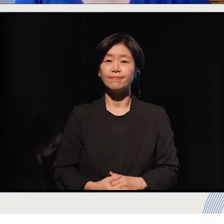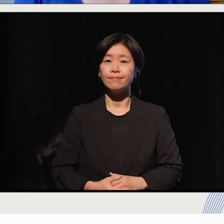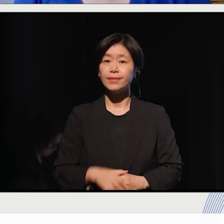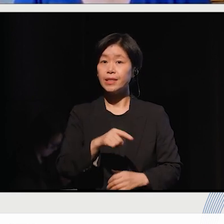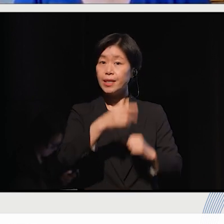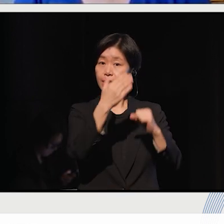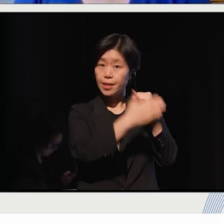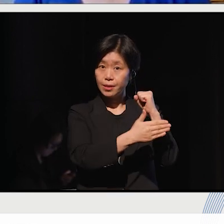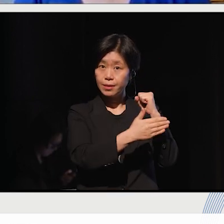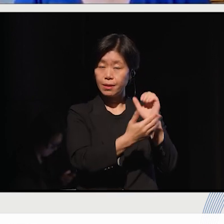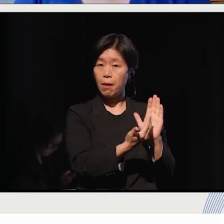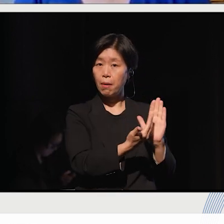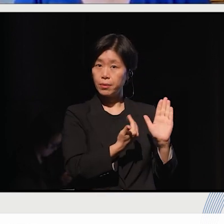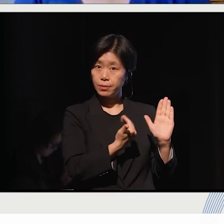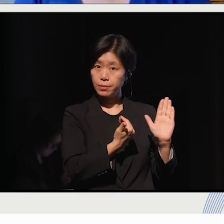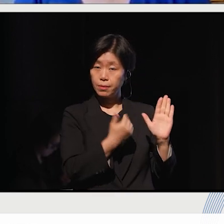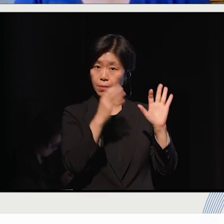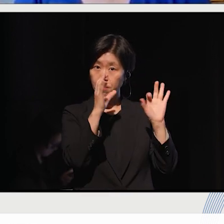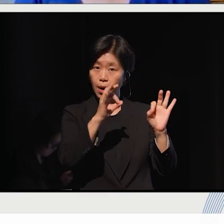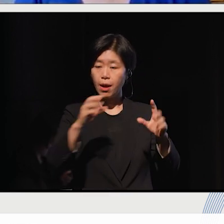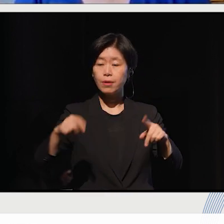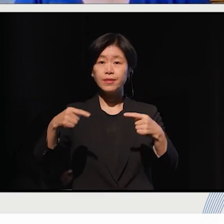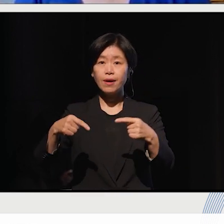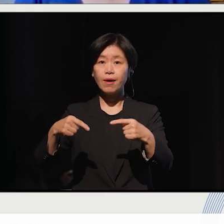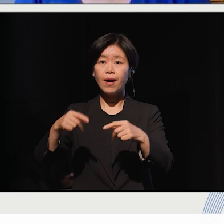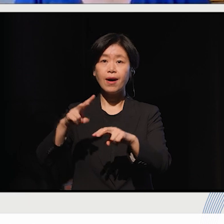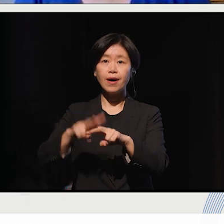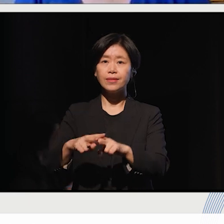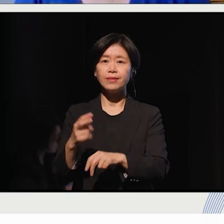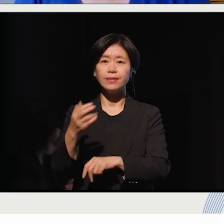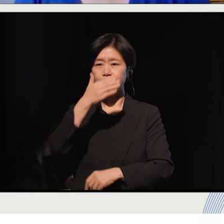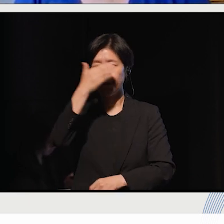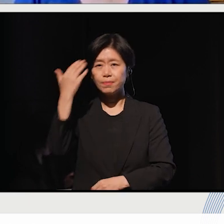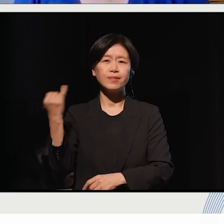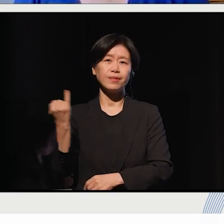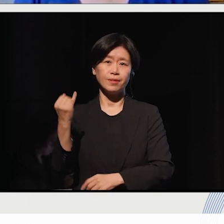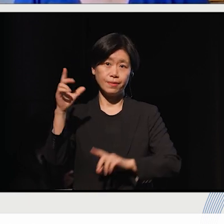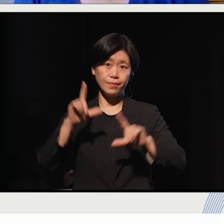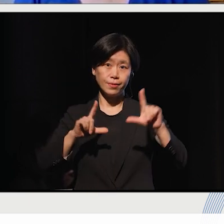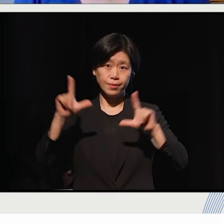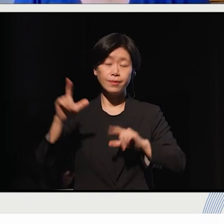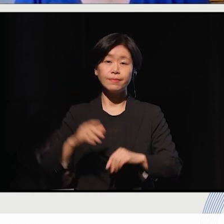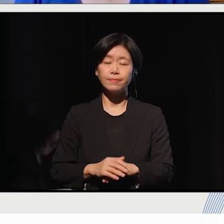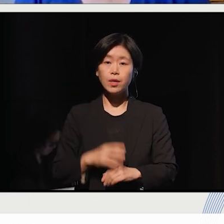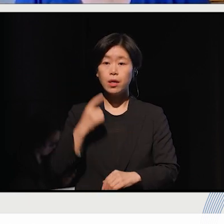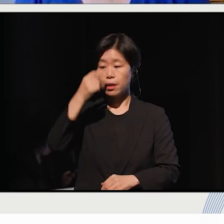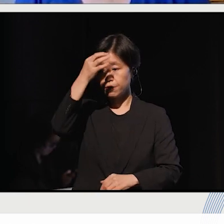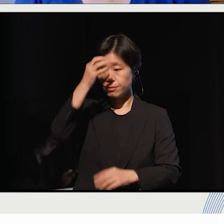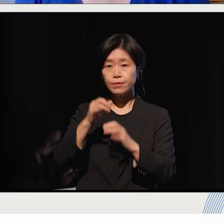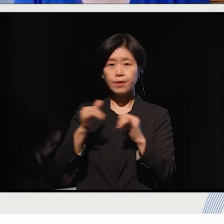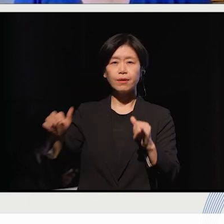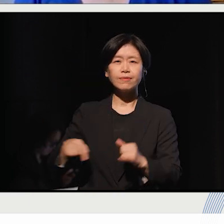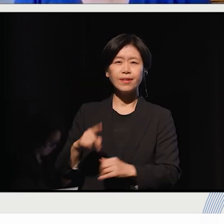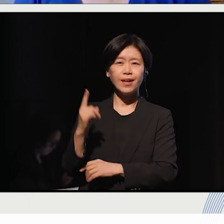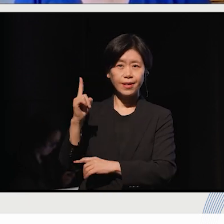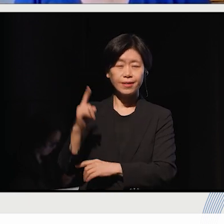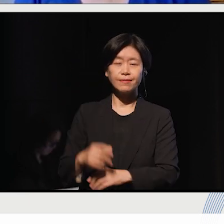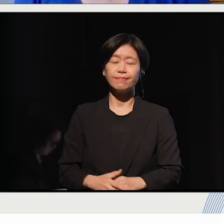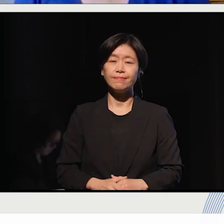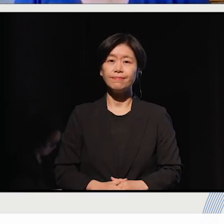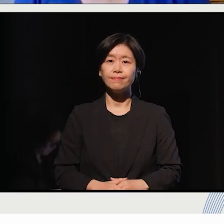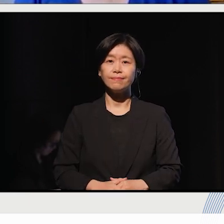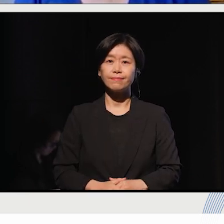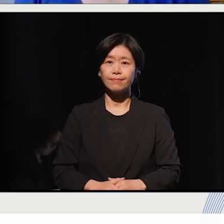artists. We were doing some visits to some VIPs in the Washington, D.C. area, and she